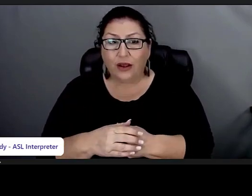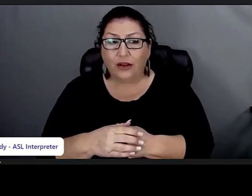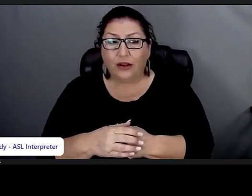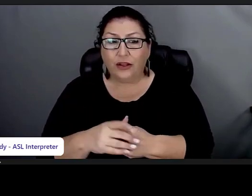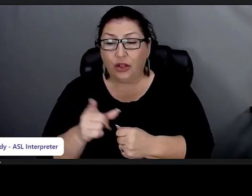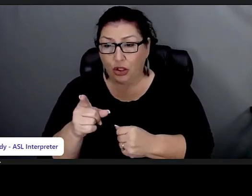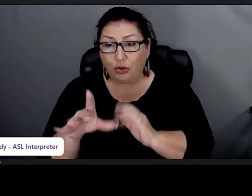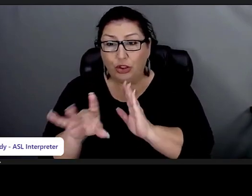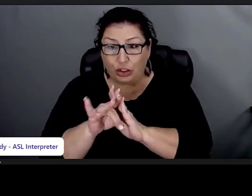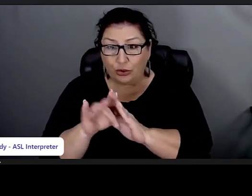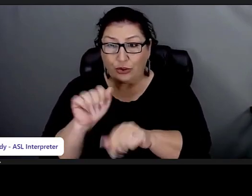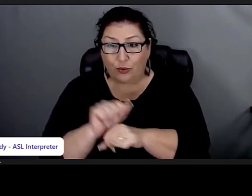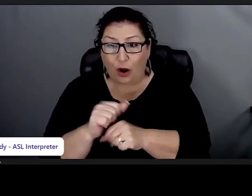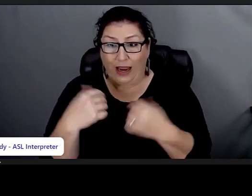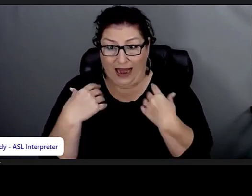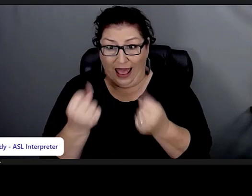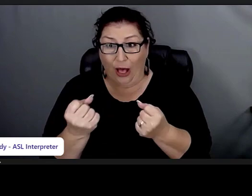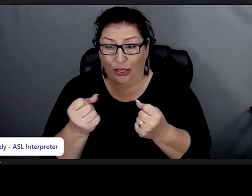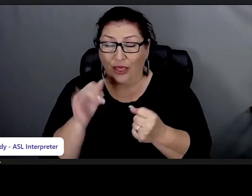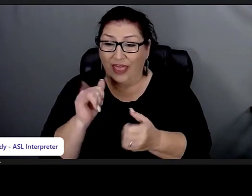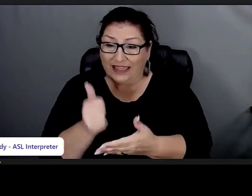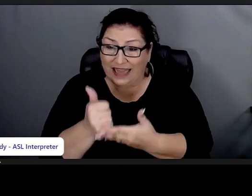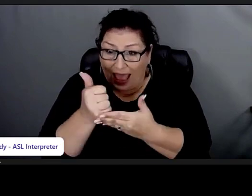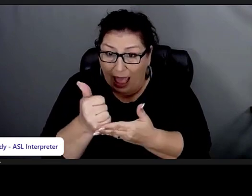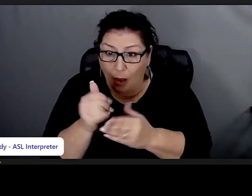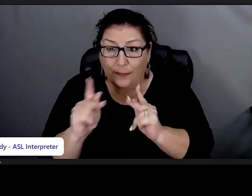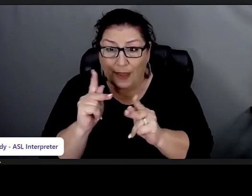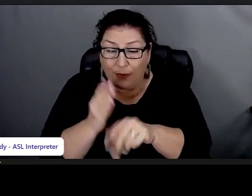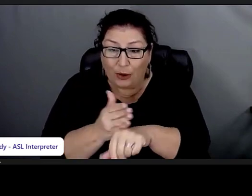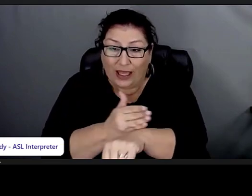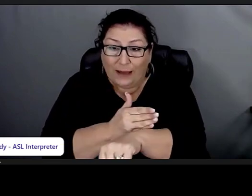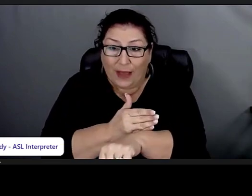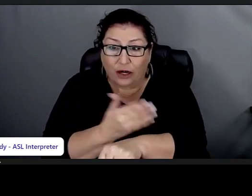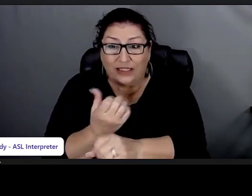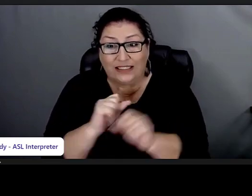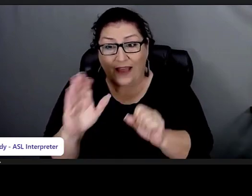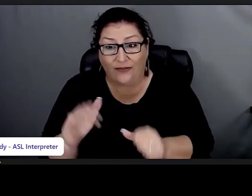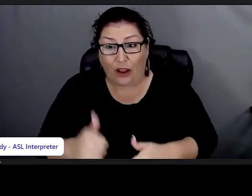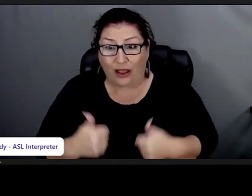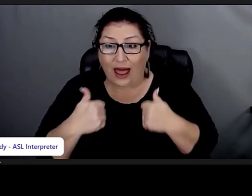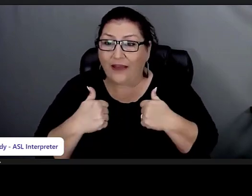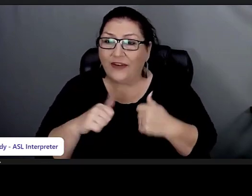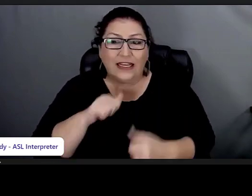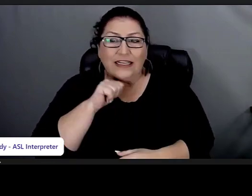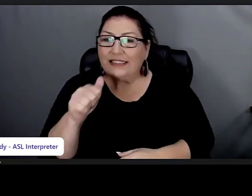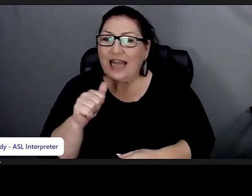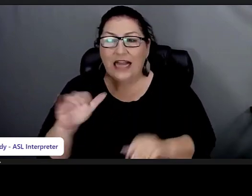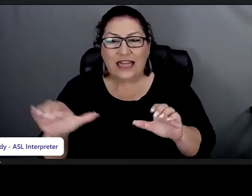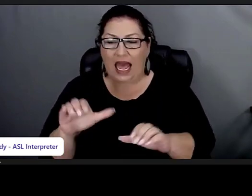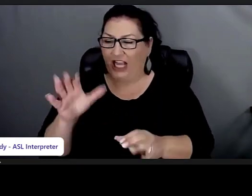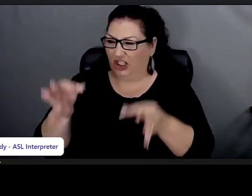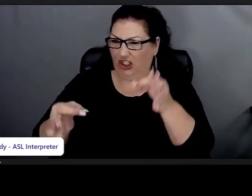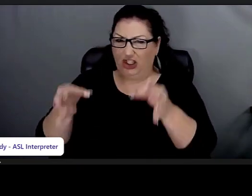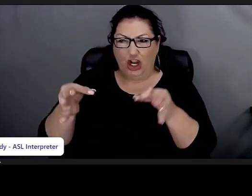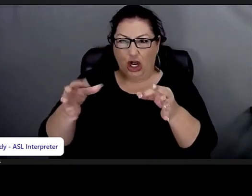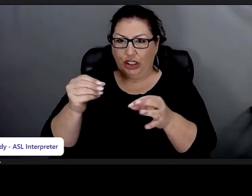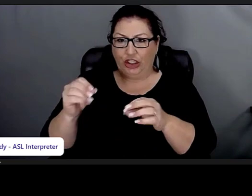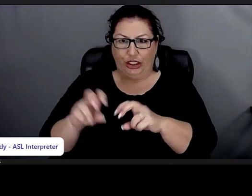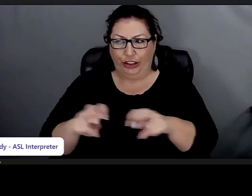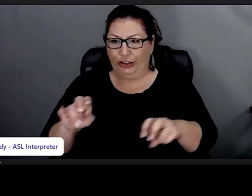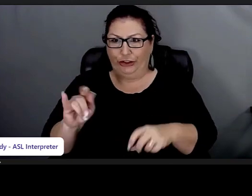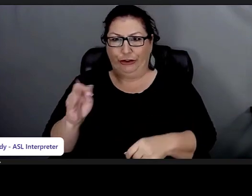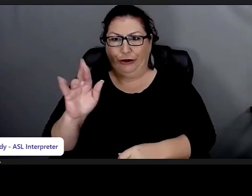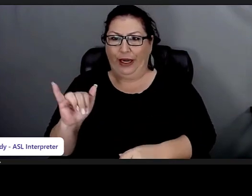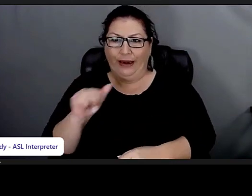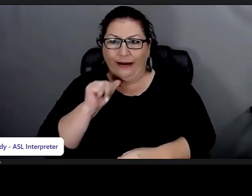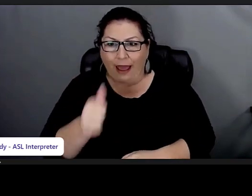is simply to help people get better or save lives. It's not to act as judge and jury.